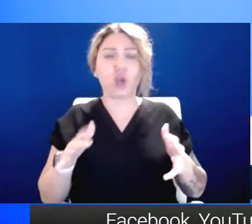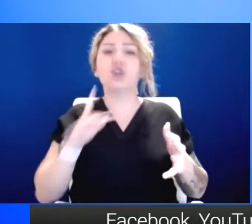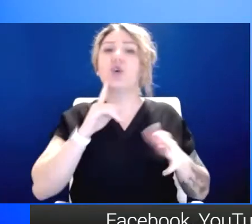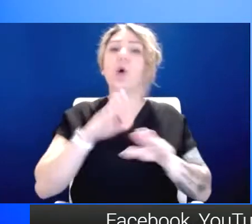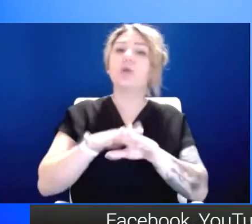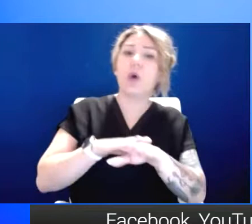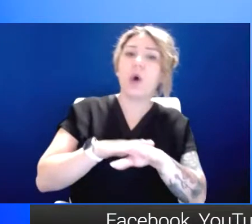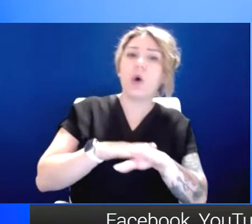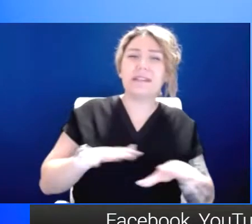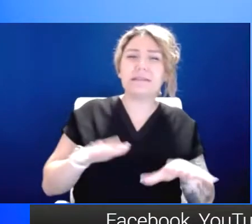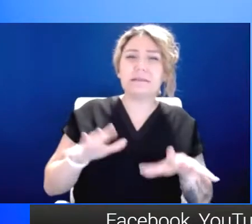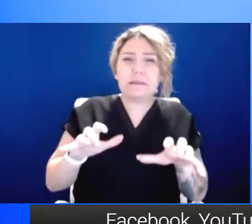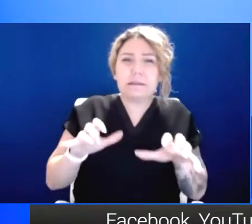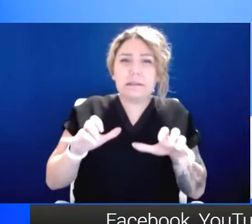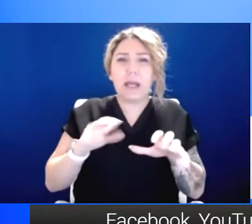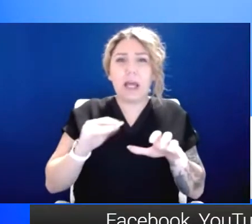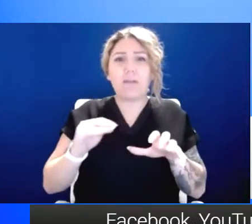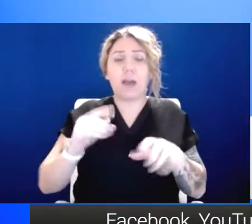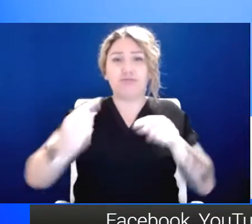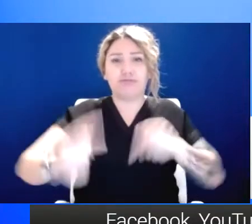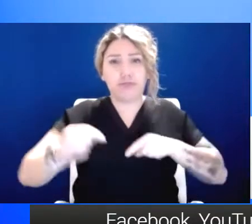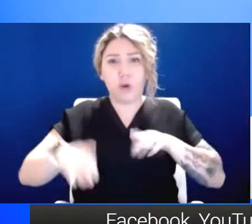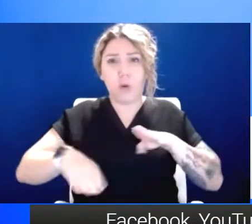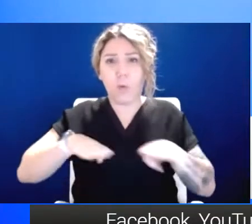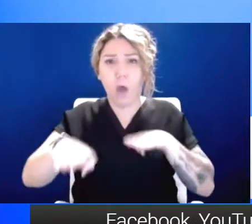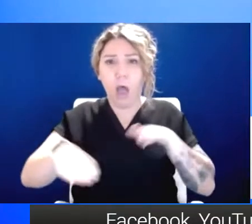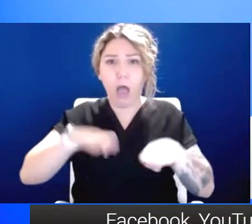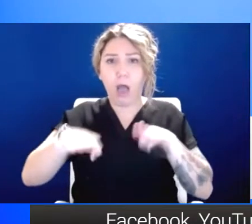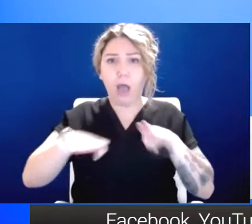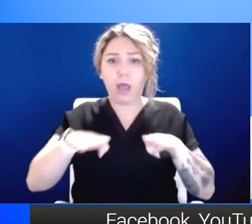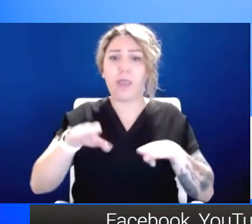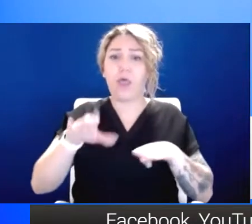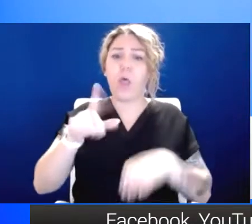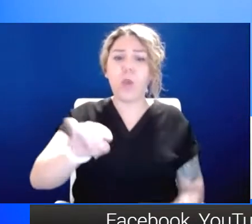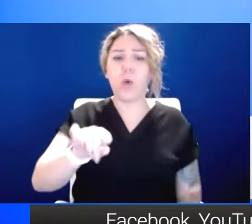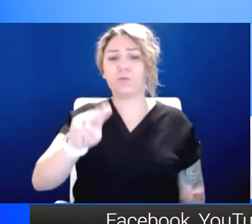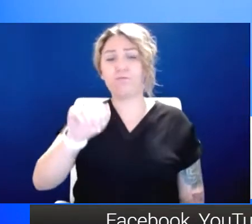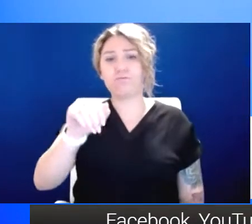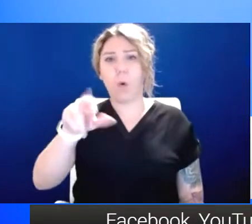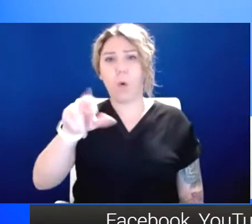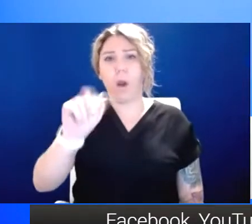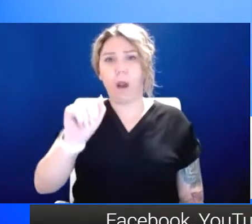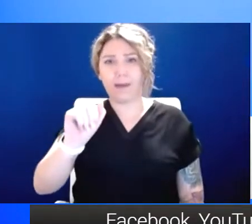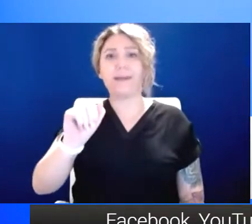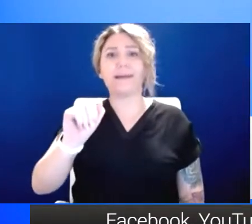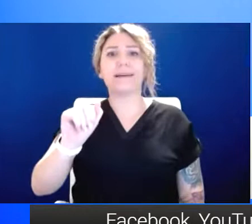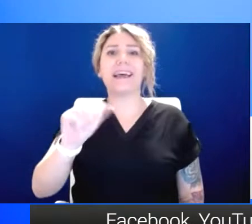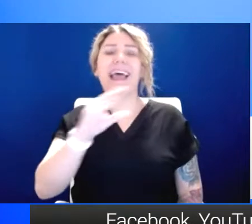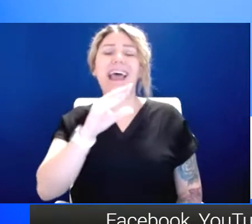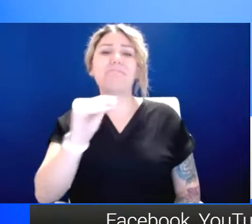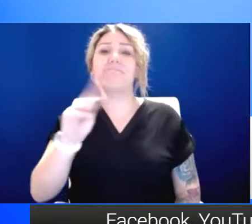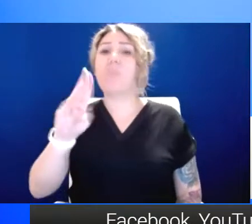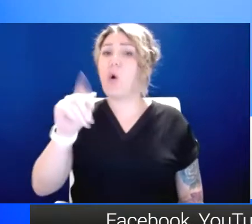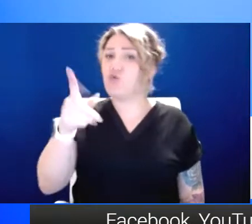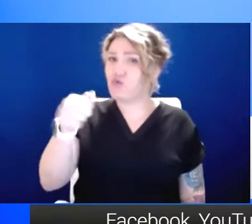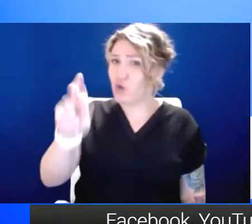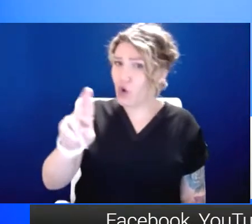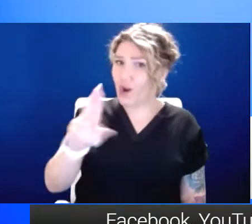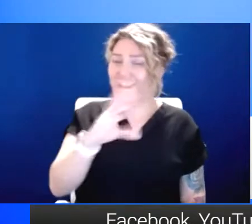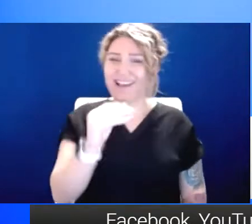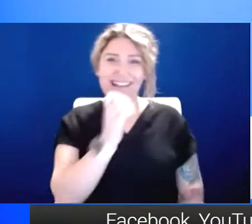difficulties, and these are what we call the motor symptoms. Patients also have what we call non-motor symptoms, which may